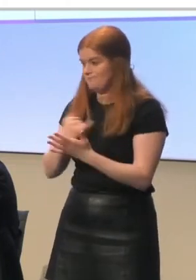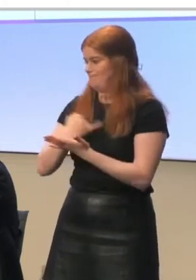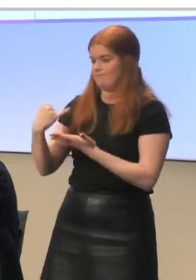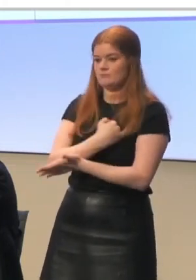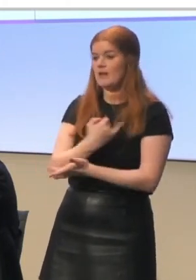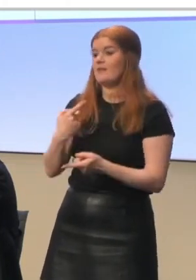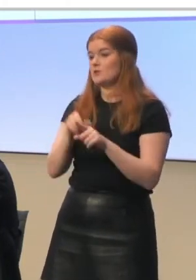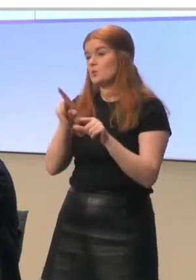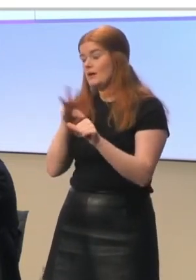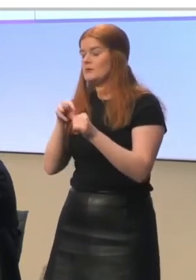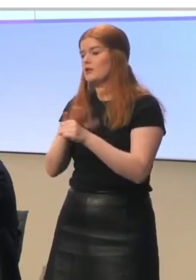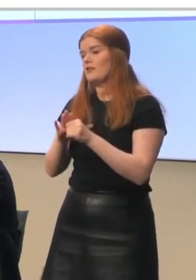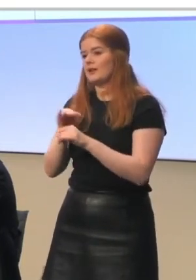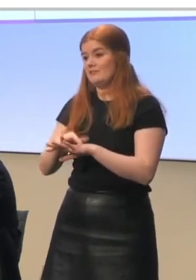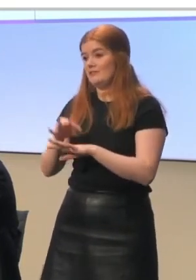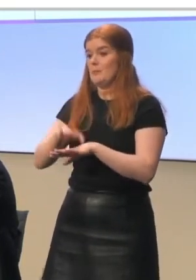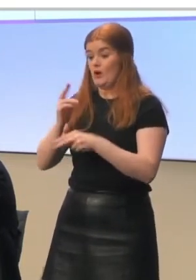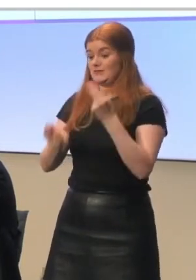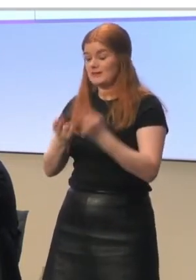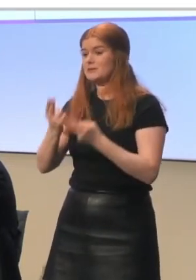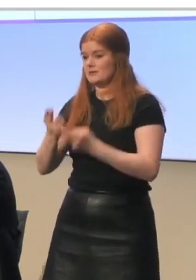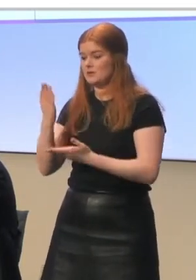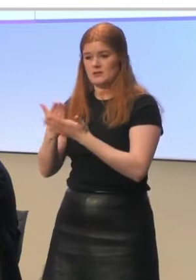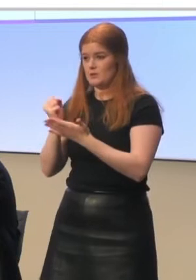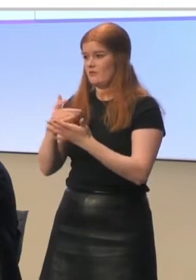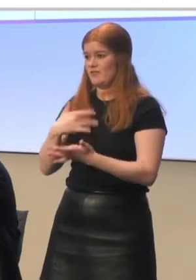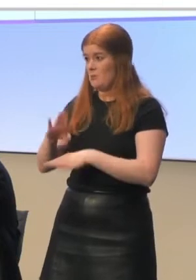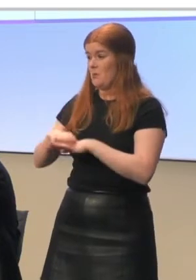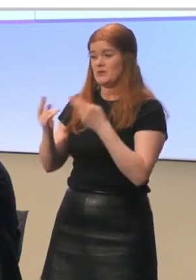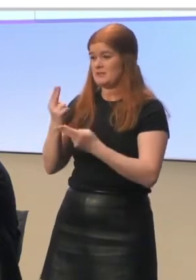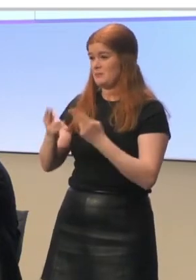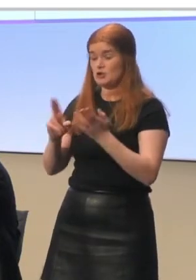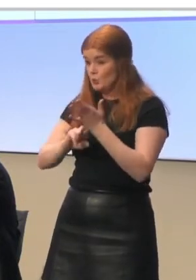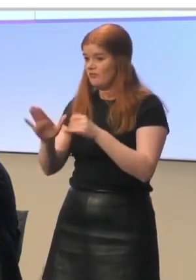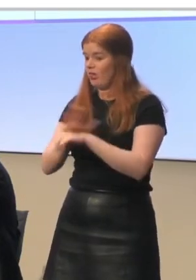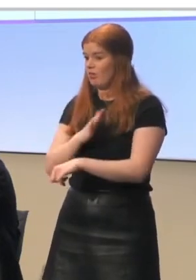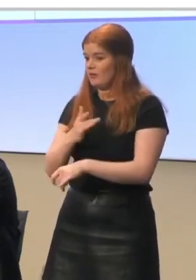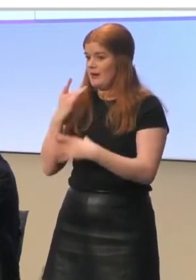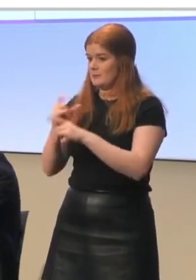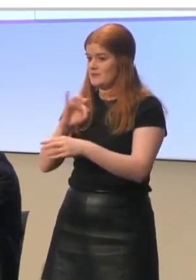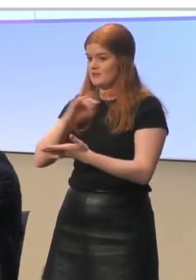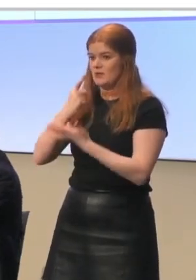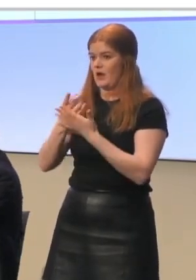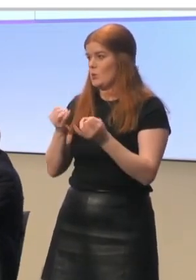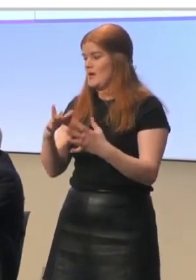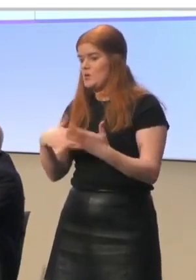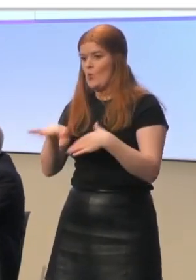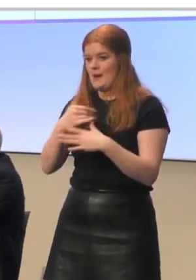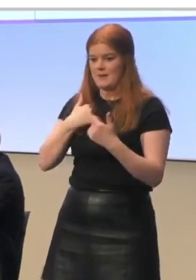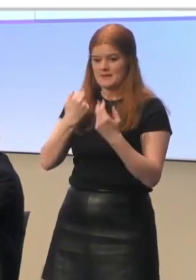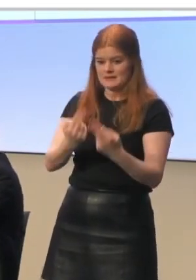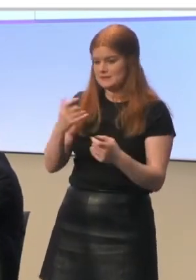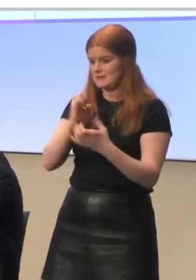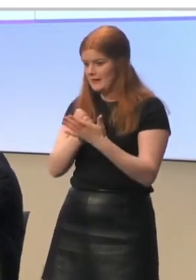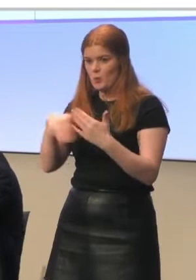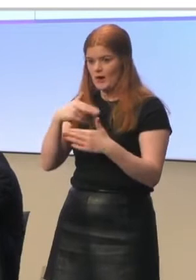nuanced as well, in that the more assessment, there were some students who felt that more assessment would be useful in determining where exactly their needs lay and where the